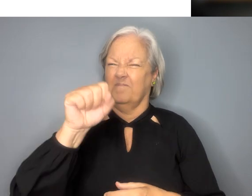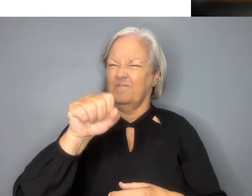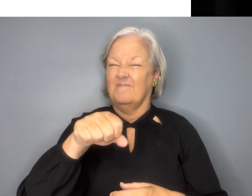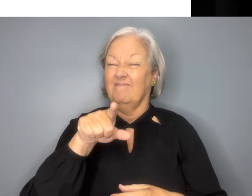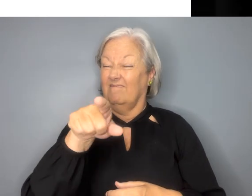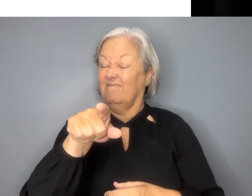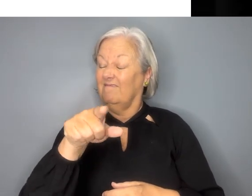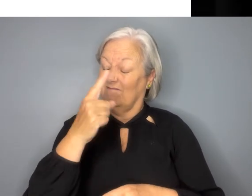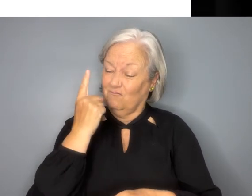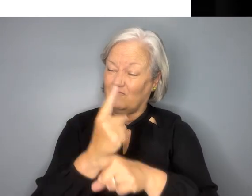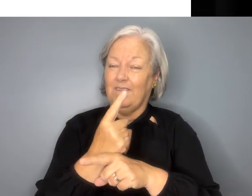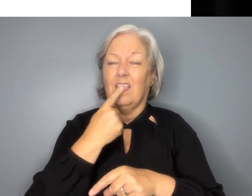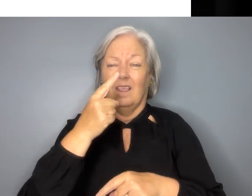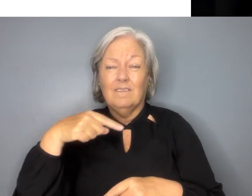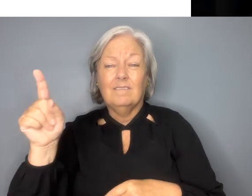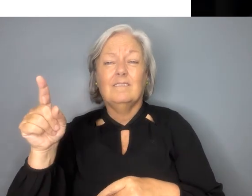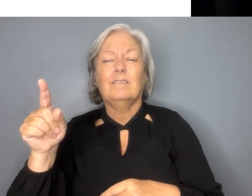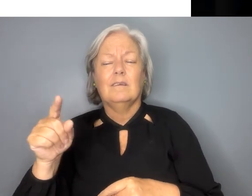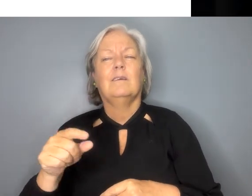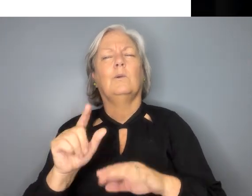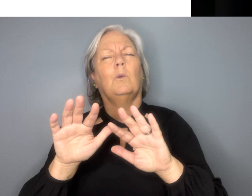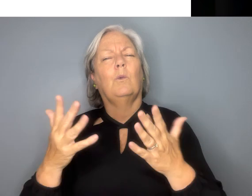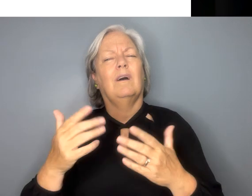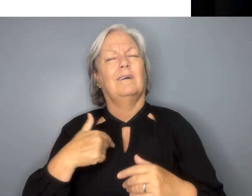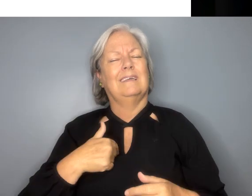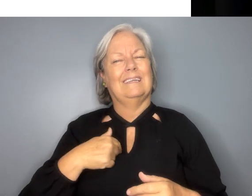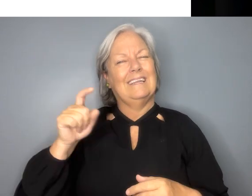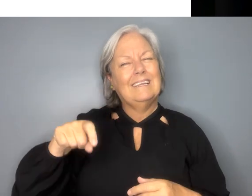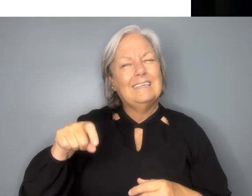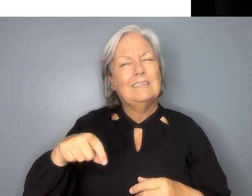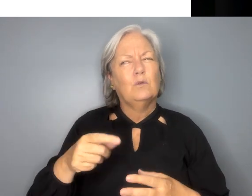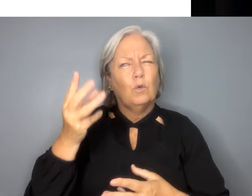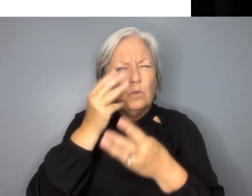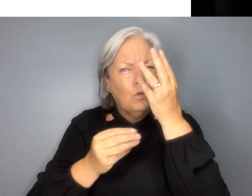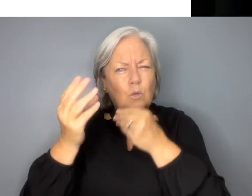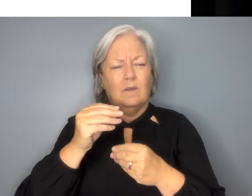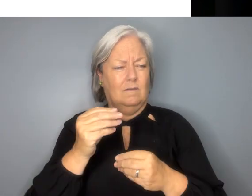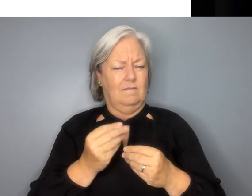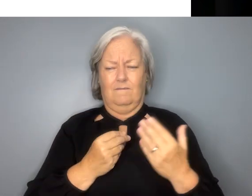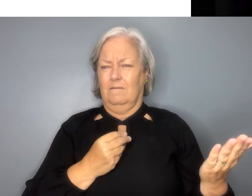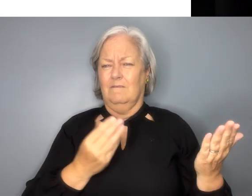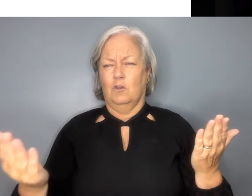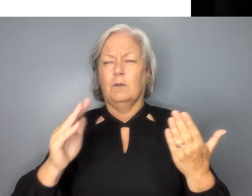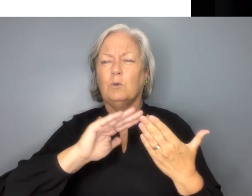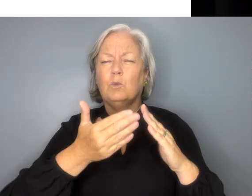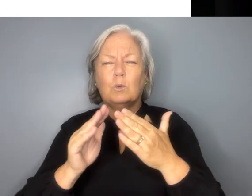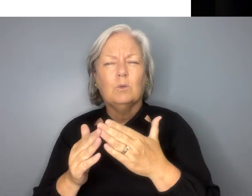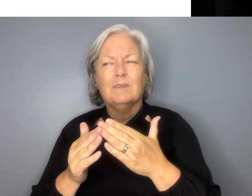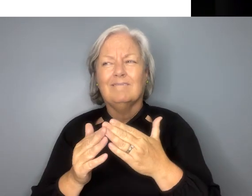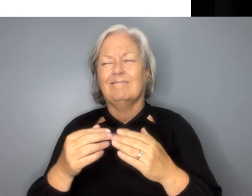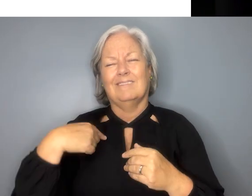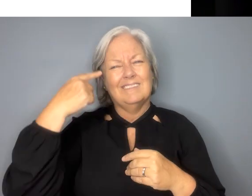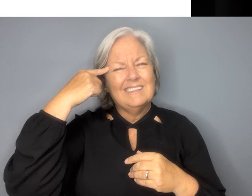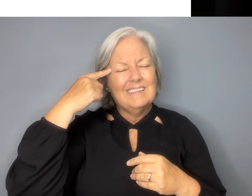Absolutely, Ruby. And I think you've really hit the nail on the head when it comes to what we need to learn within the two communities that we occupy, that we